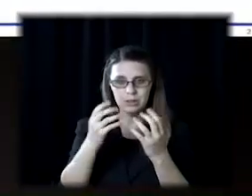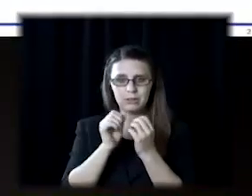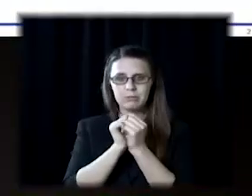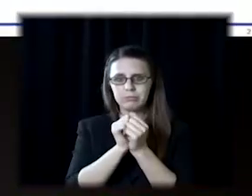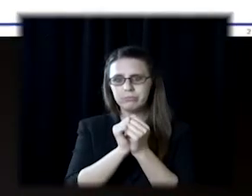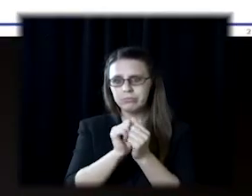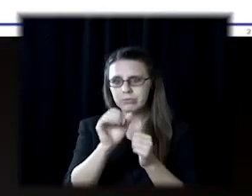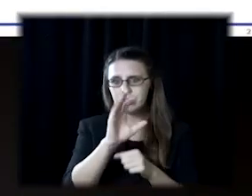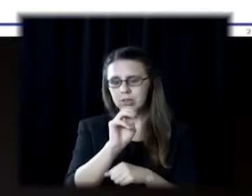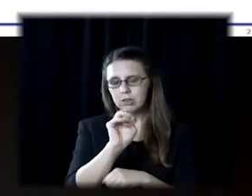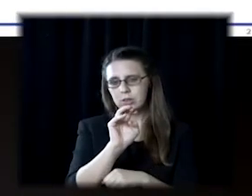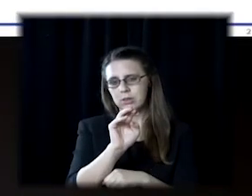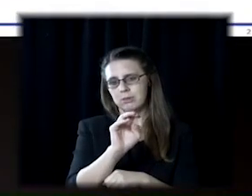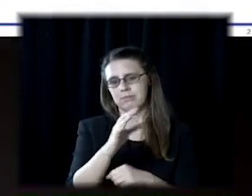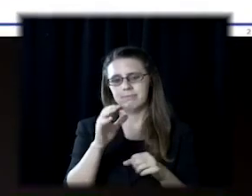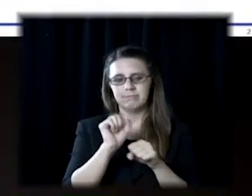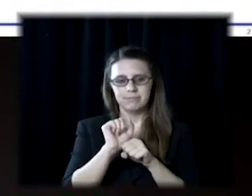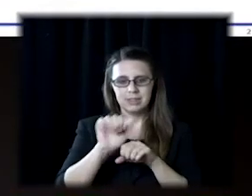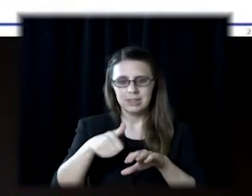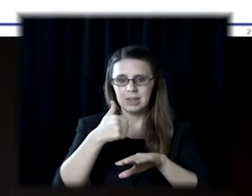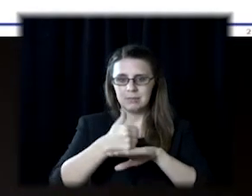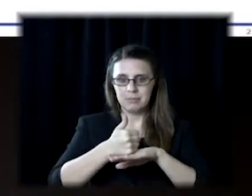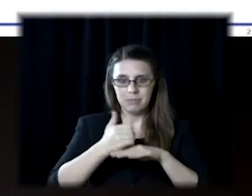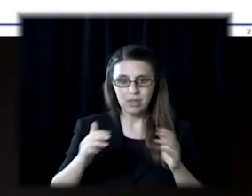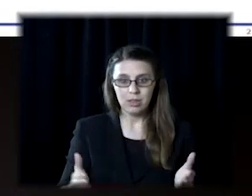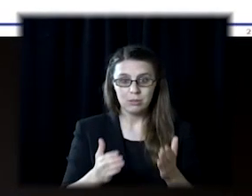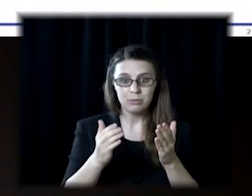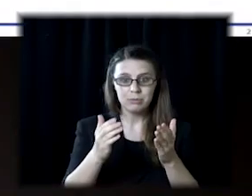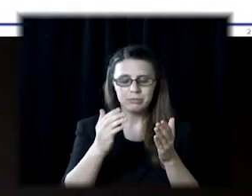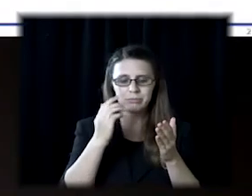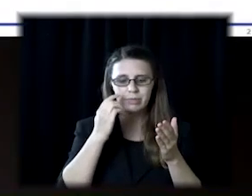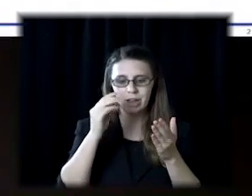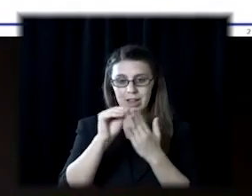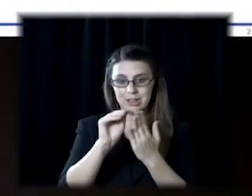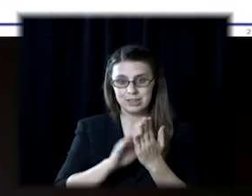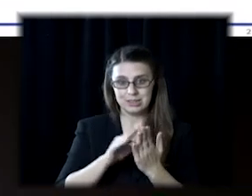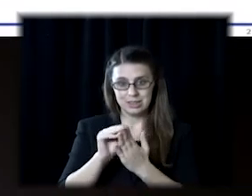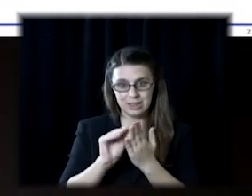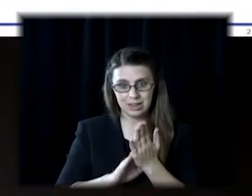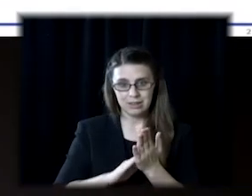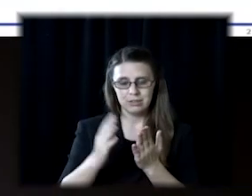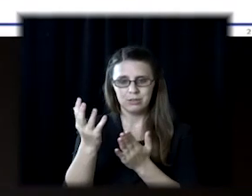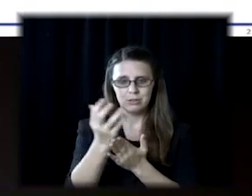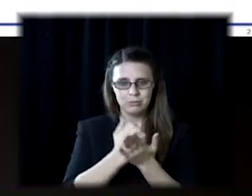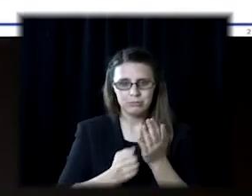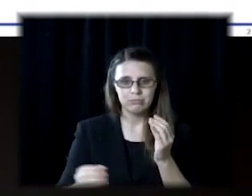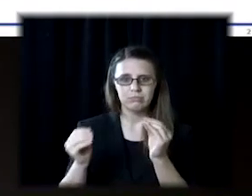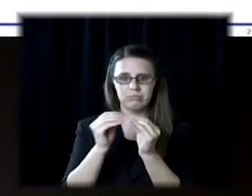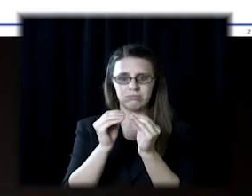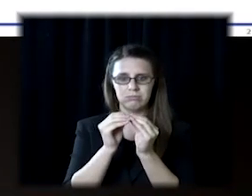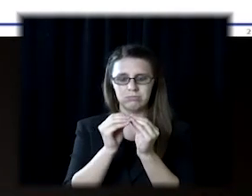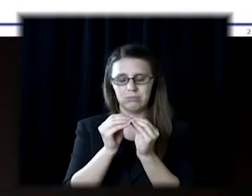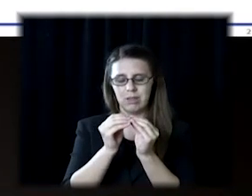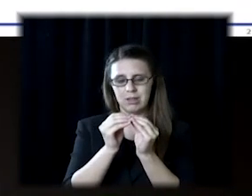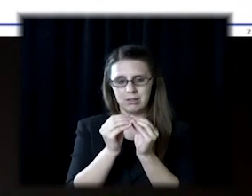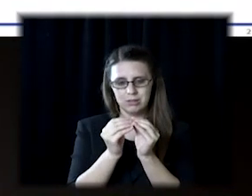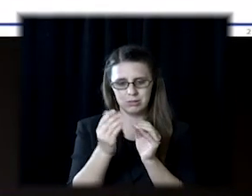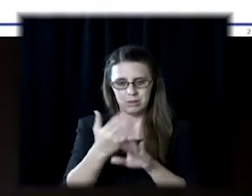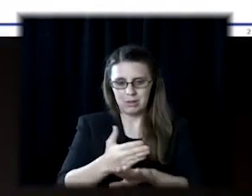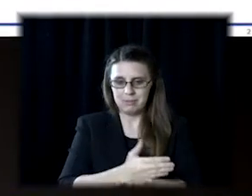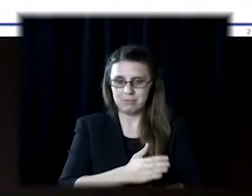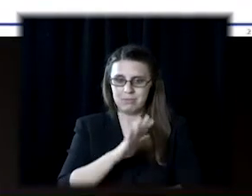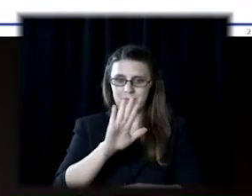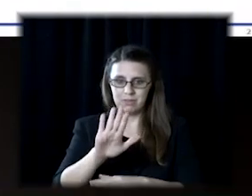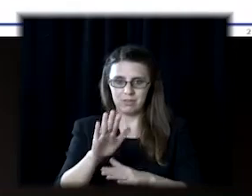order to implement, promote, and track revenue enhancement measures and to improve the agency's financial performance by